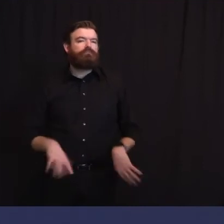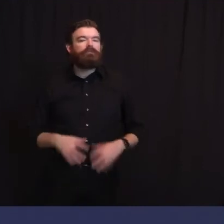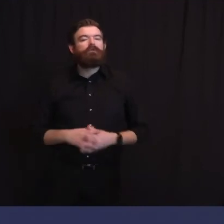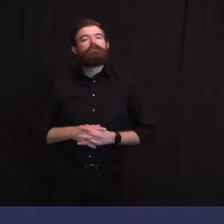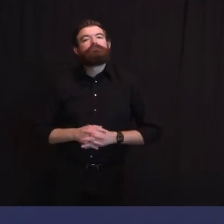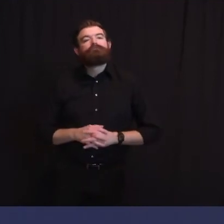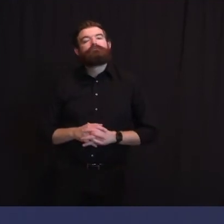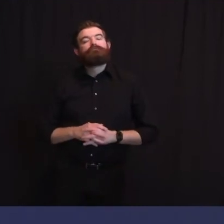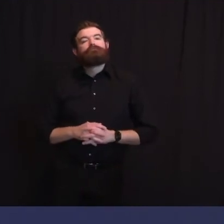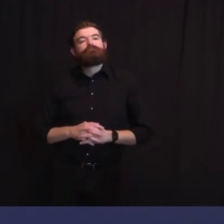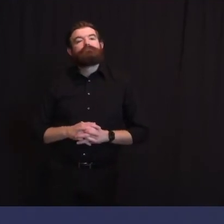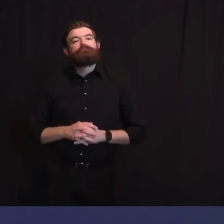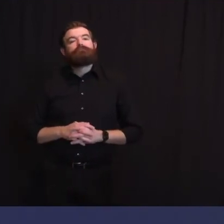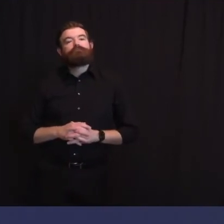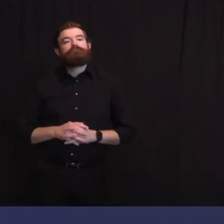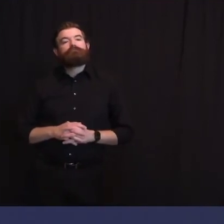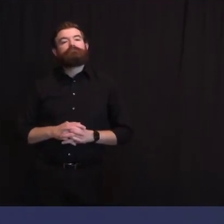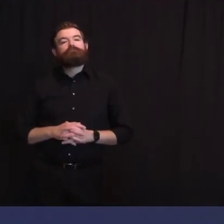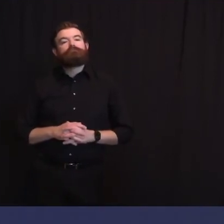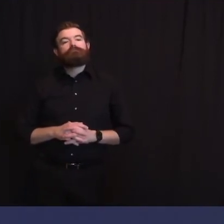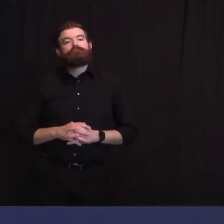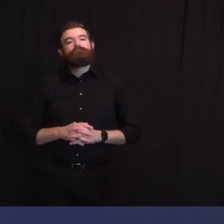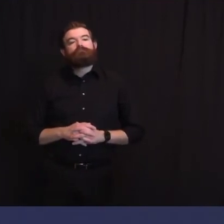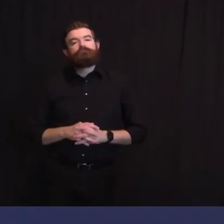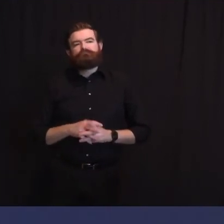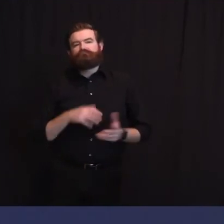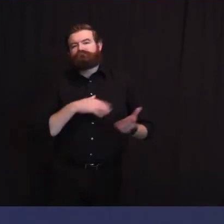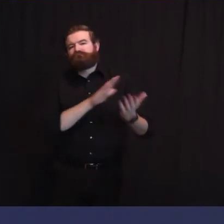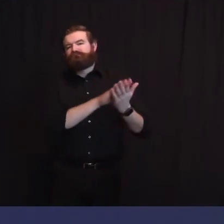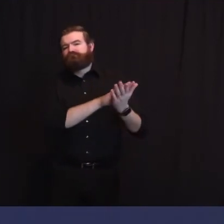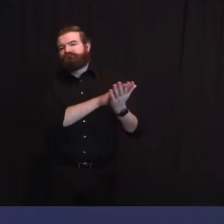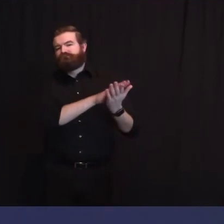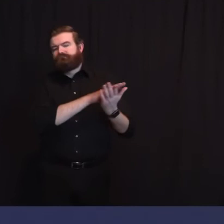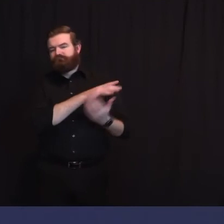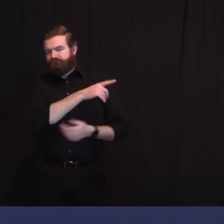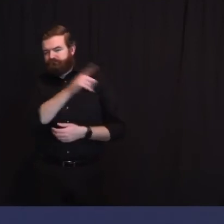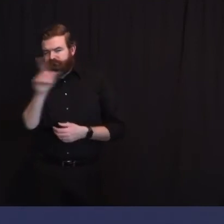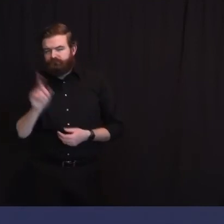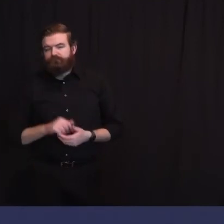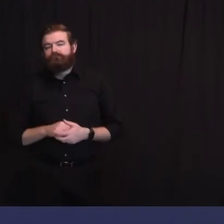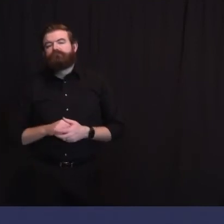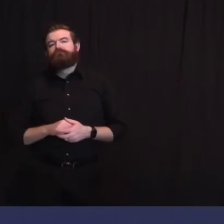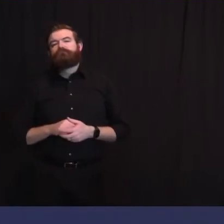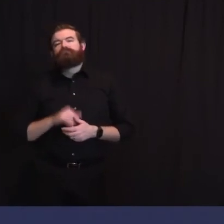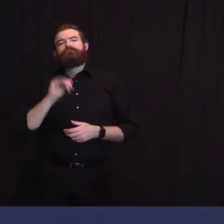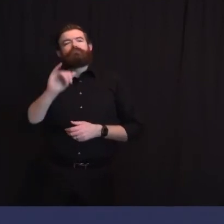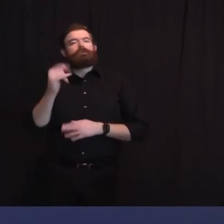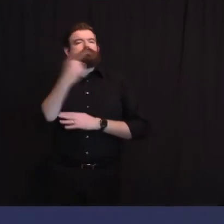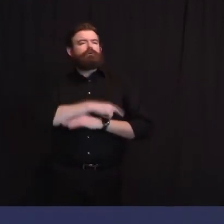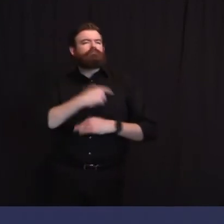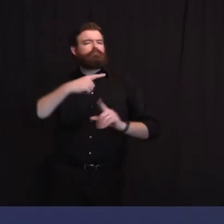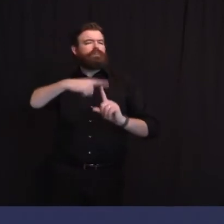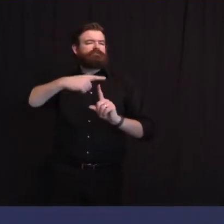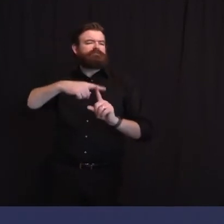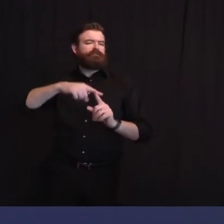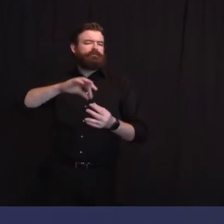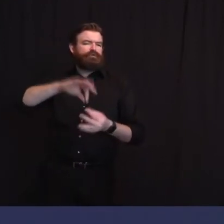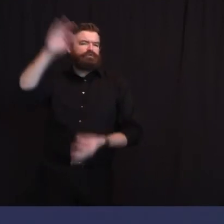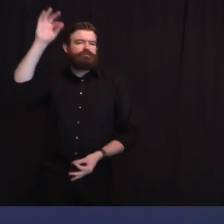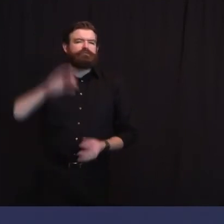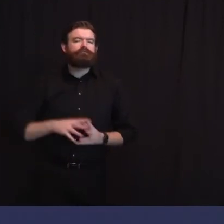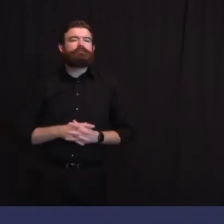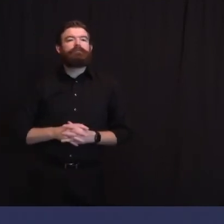they were there, and I take my hat off to them because that was the spirit of the day, that we're all in this together. With that, let's